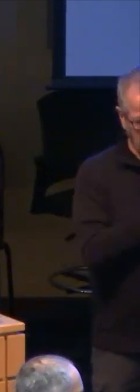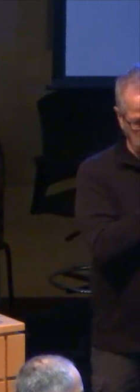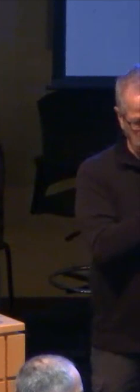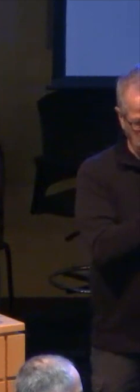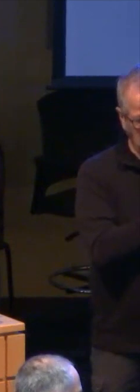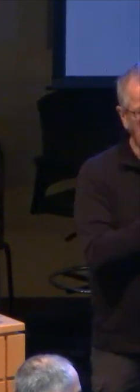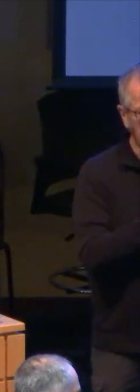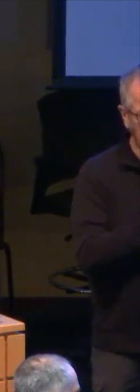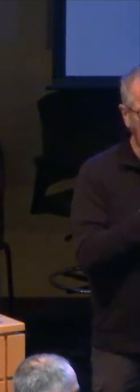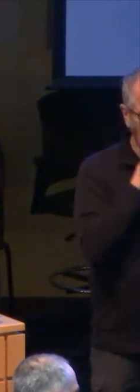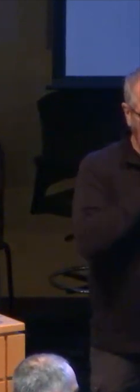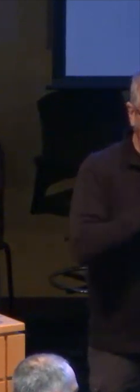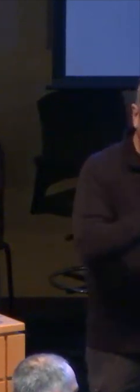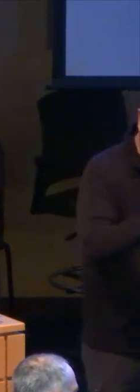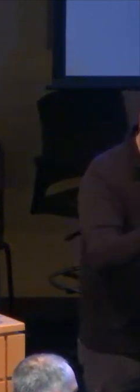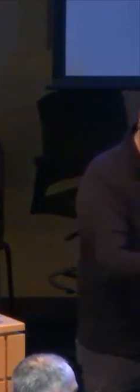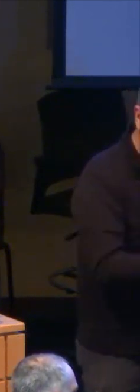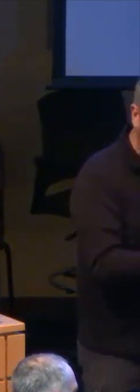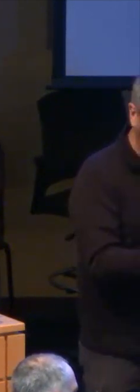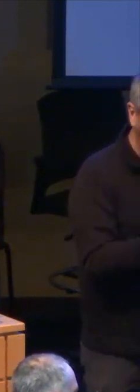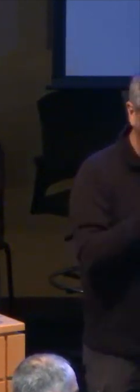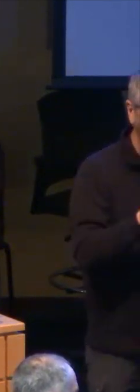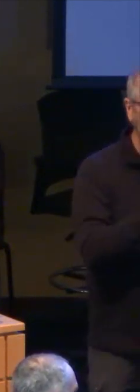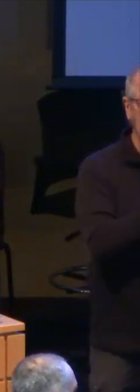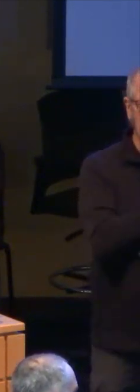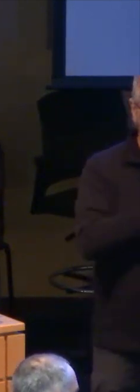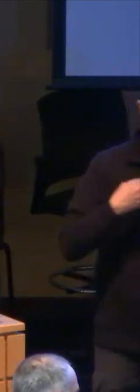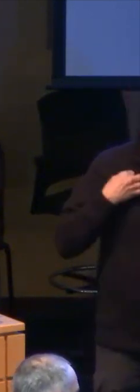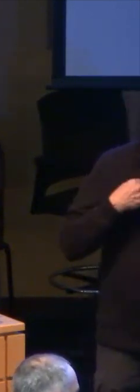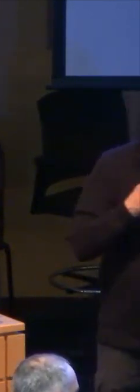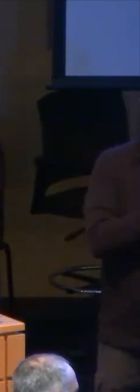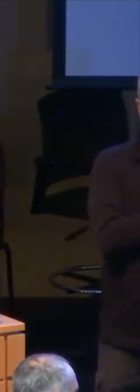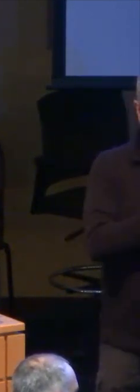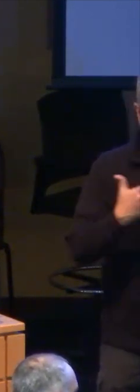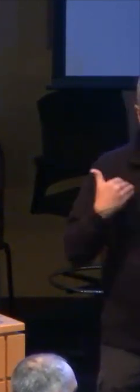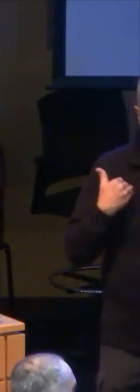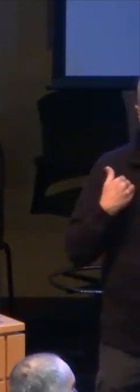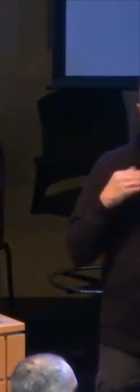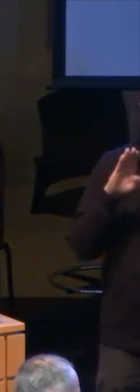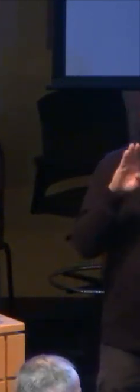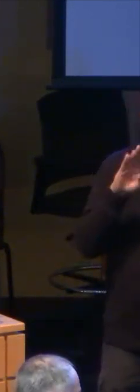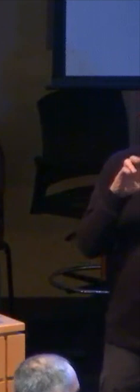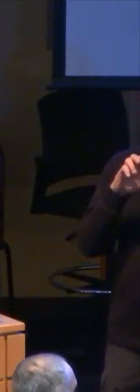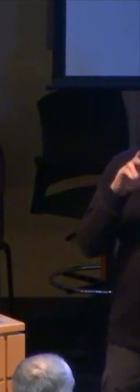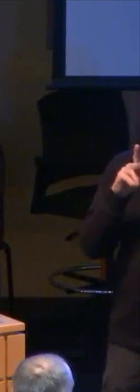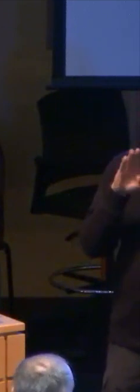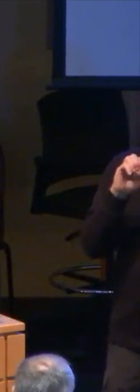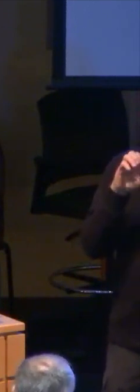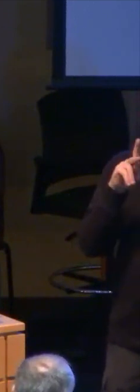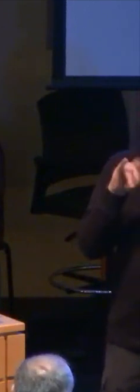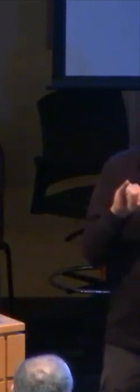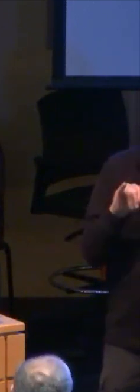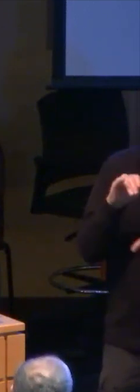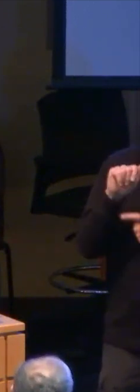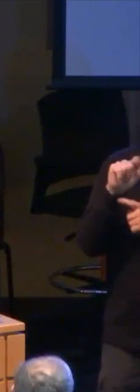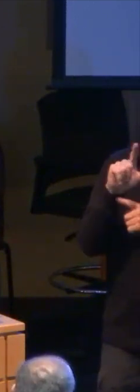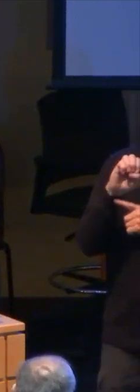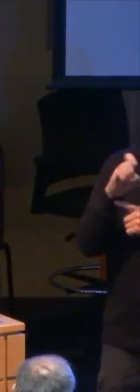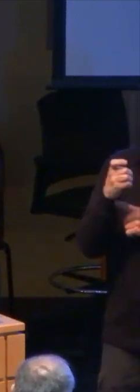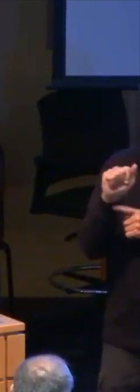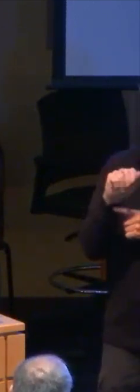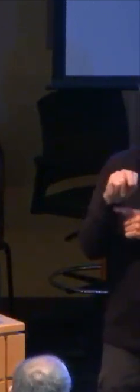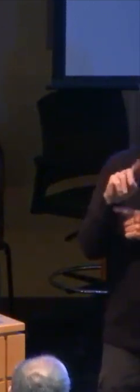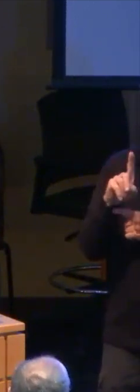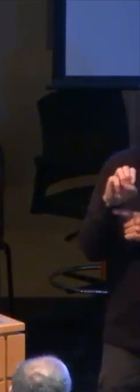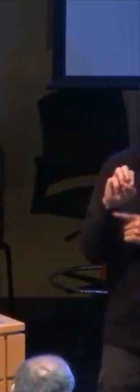Alexander. Dr. Alexander, who is the director of the University of Washington Program on Climate Change, is also an atmospheric